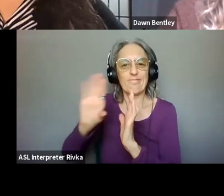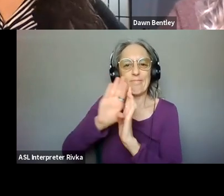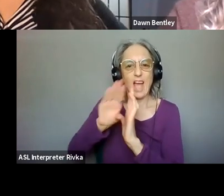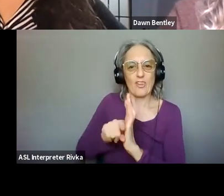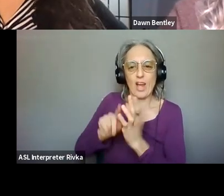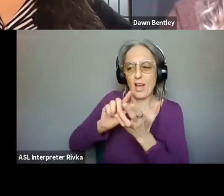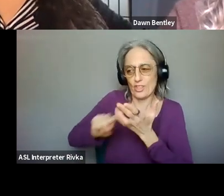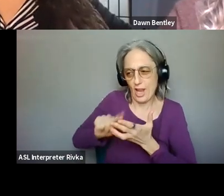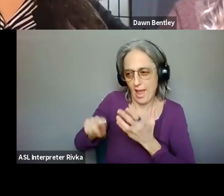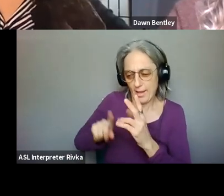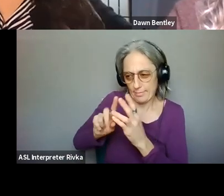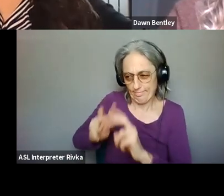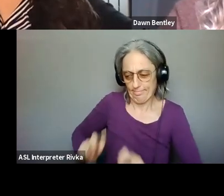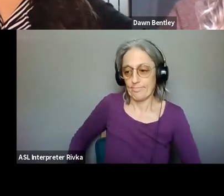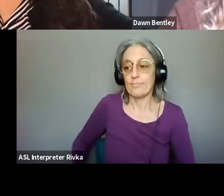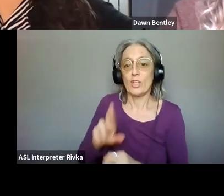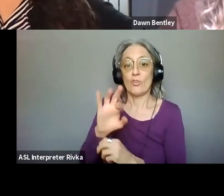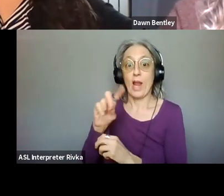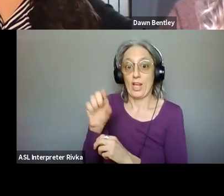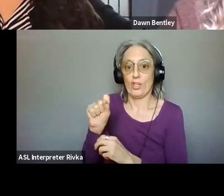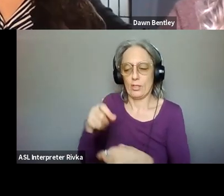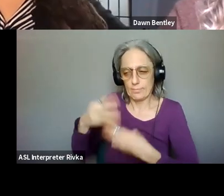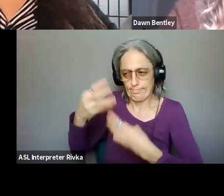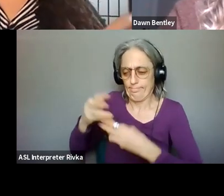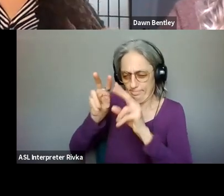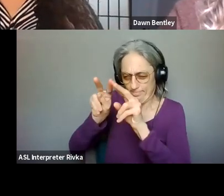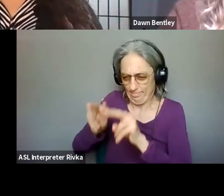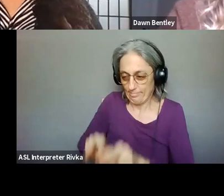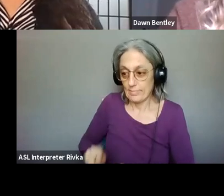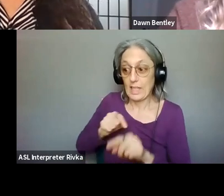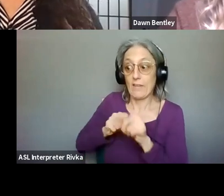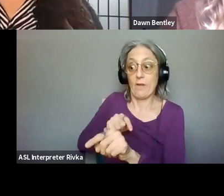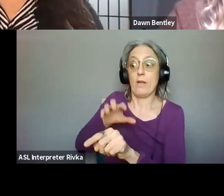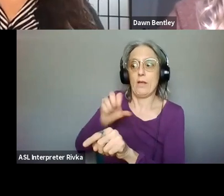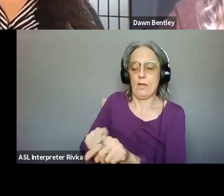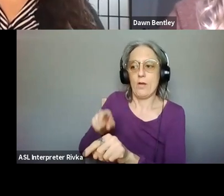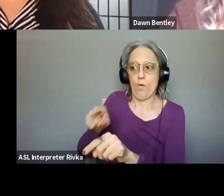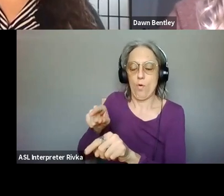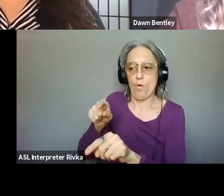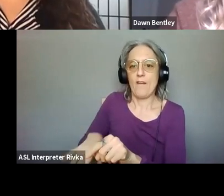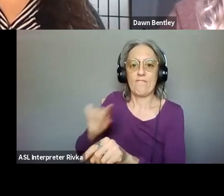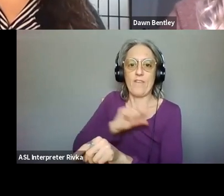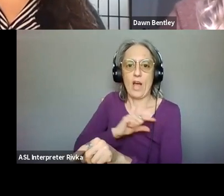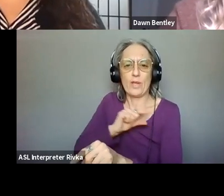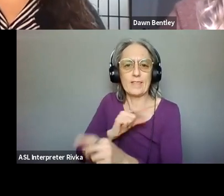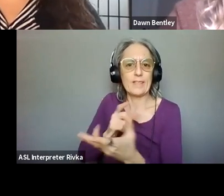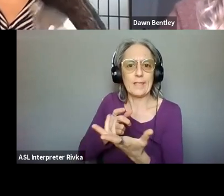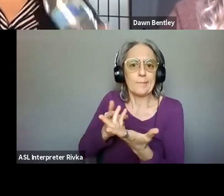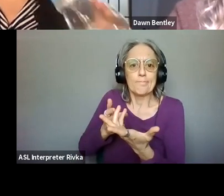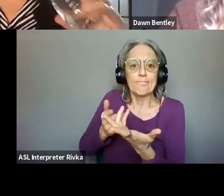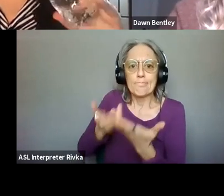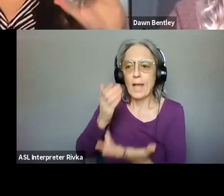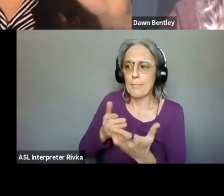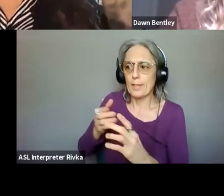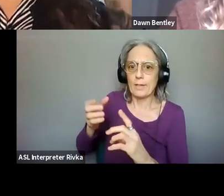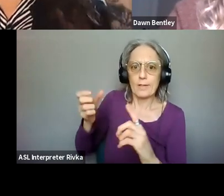every county, if we run a record check and a person has a record of convictions of assaultive behavior, things like that,